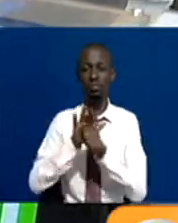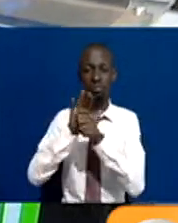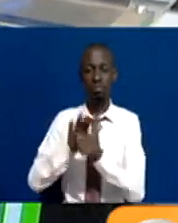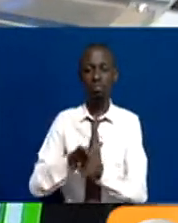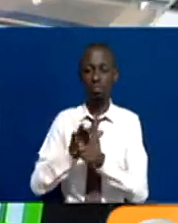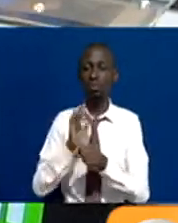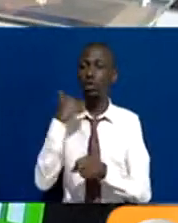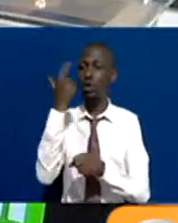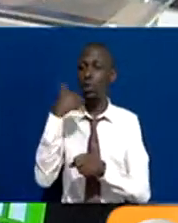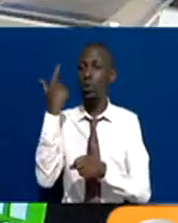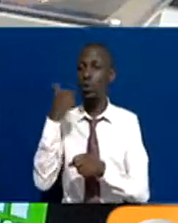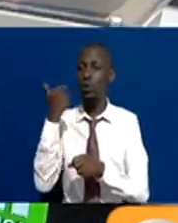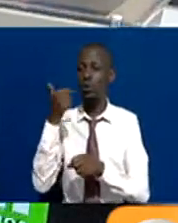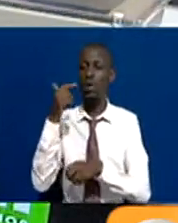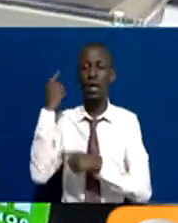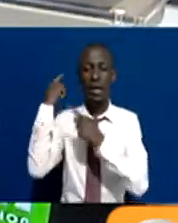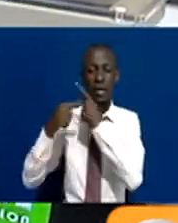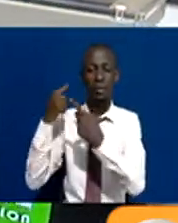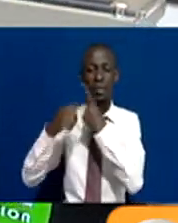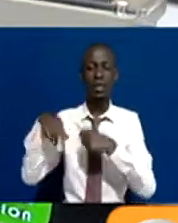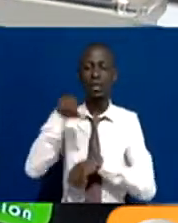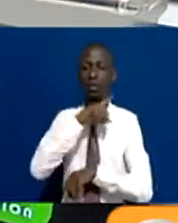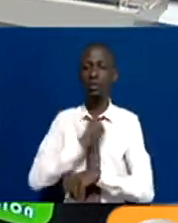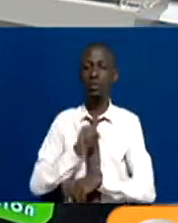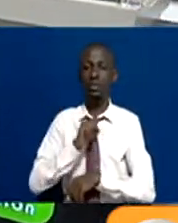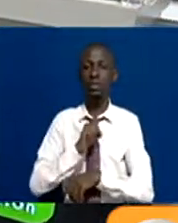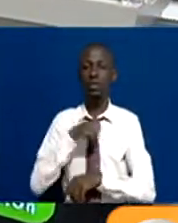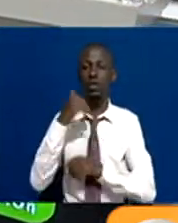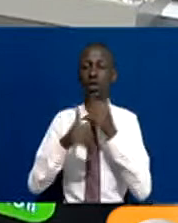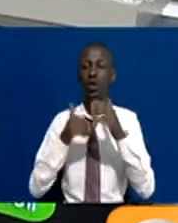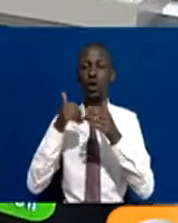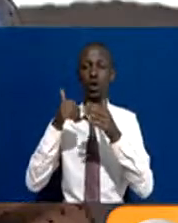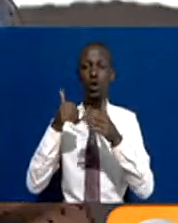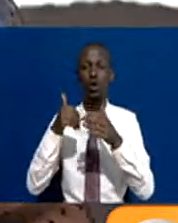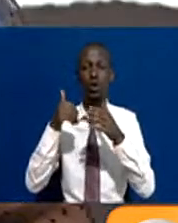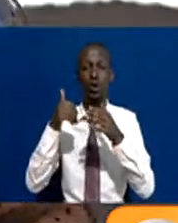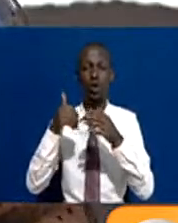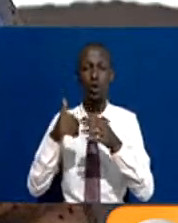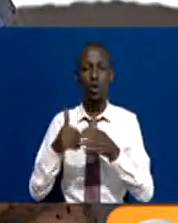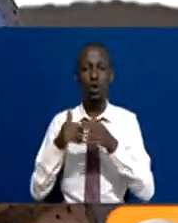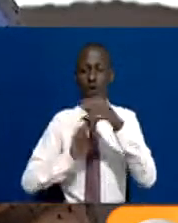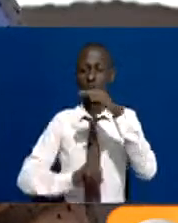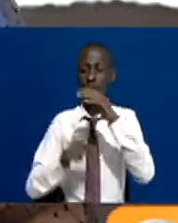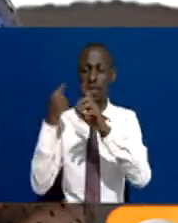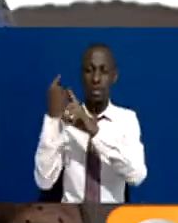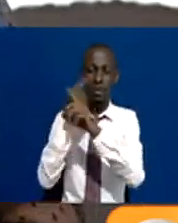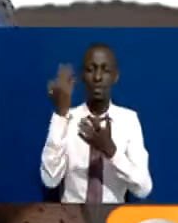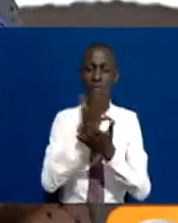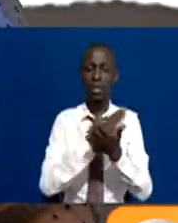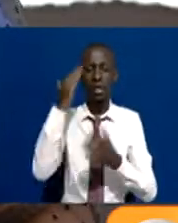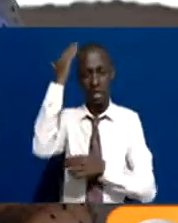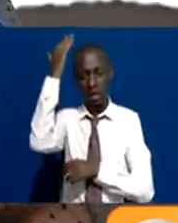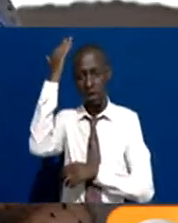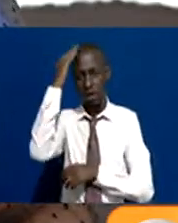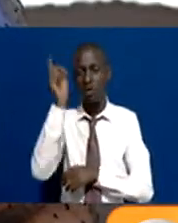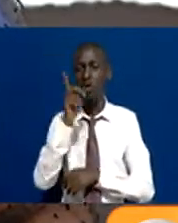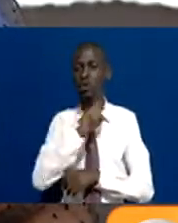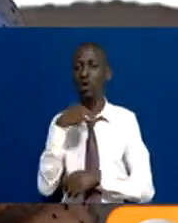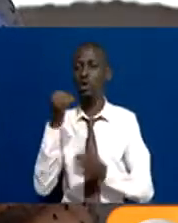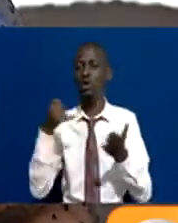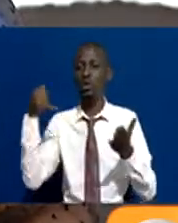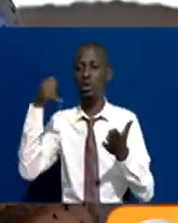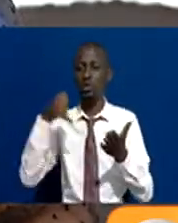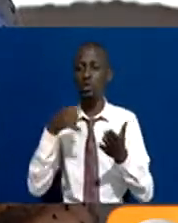is now very well known by all the different ministries and sectors that are involved. So that's the